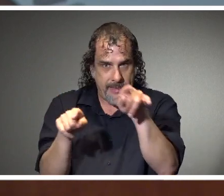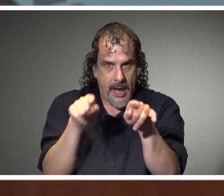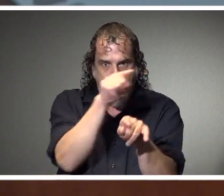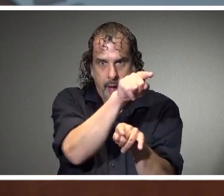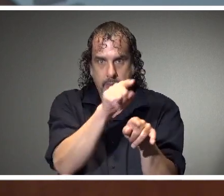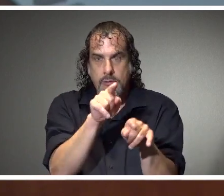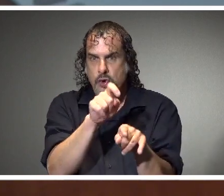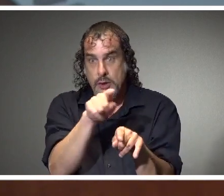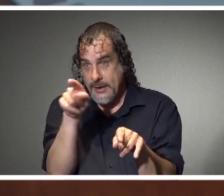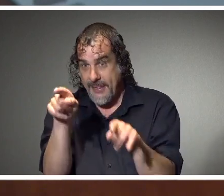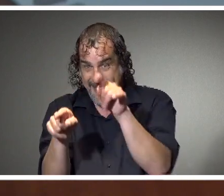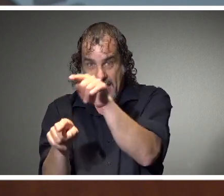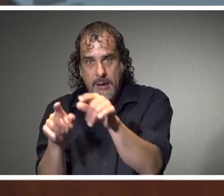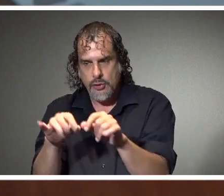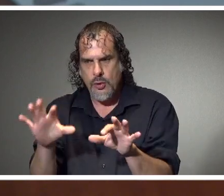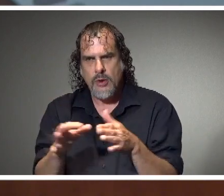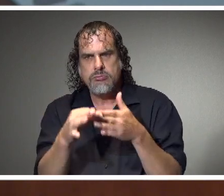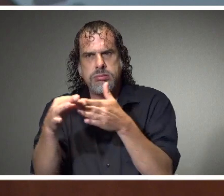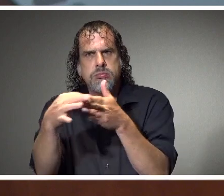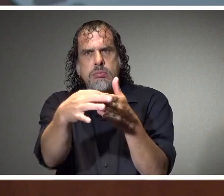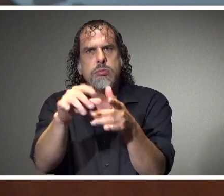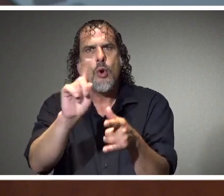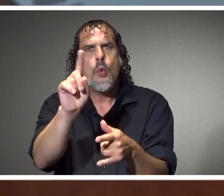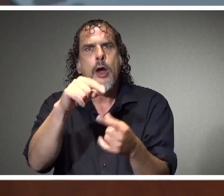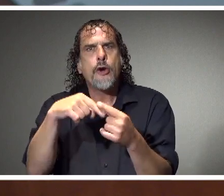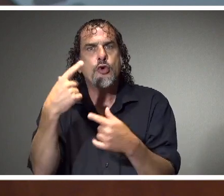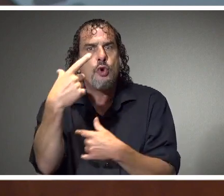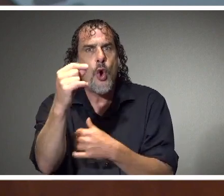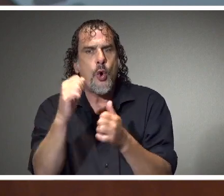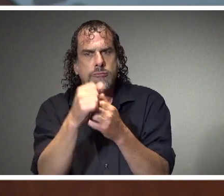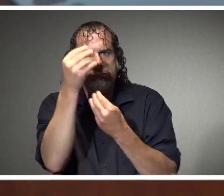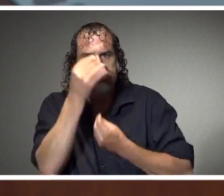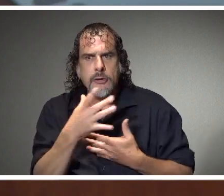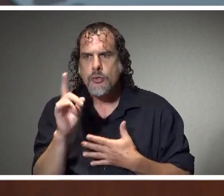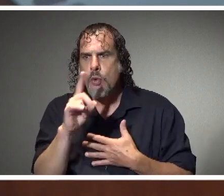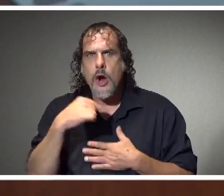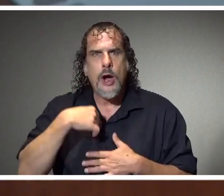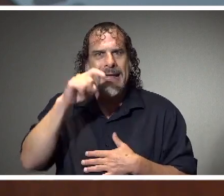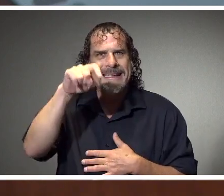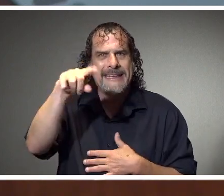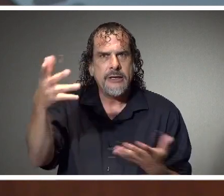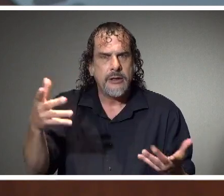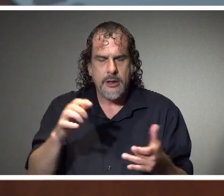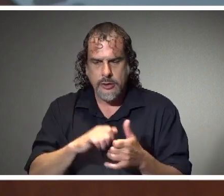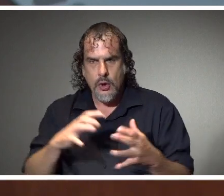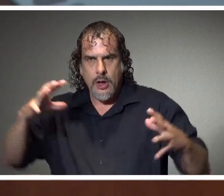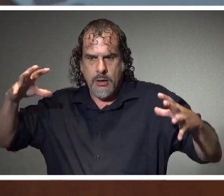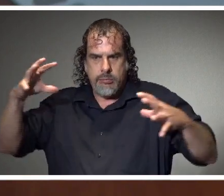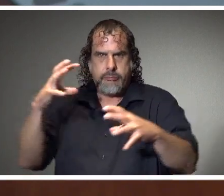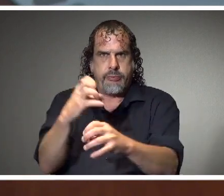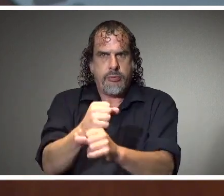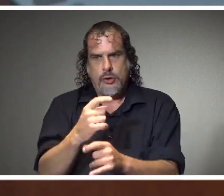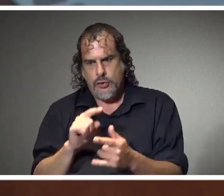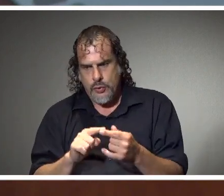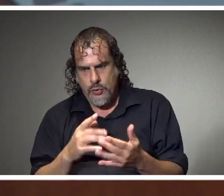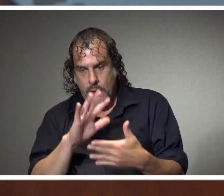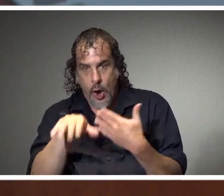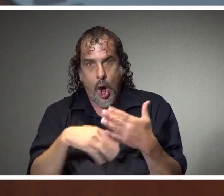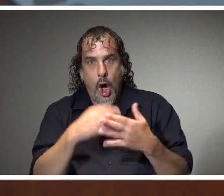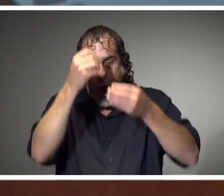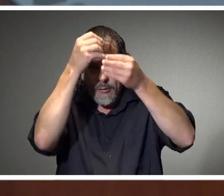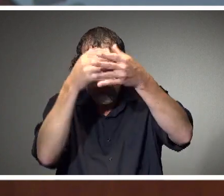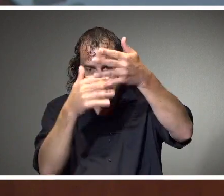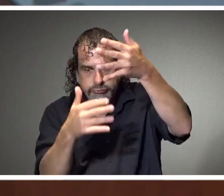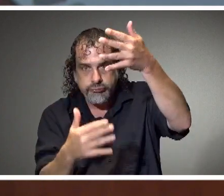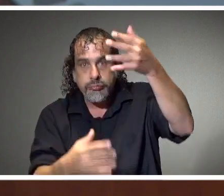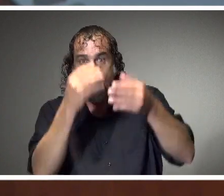so one of our tasks ahead here in the near term is to consolidate this information into one place and hopefully start to push it out